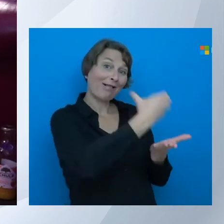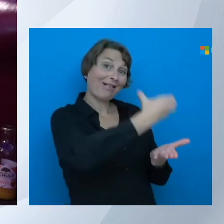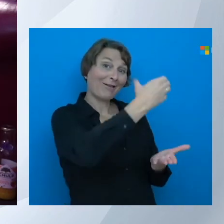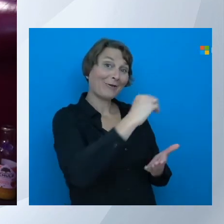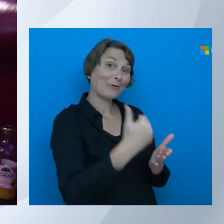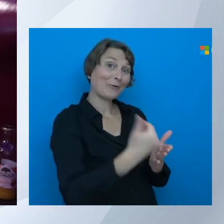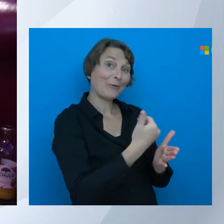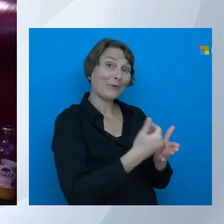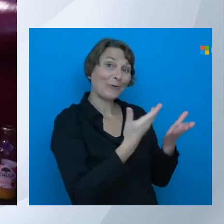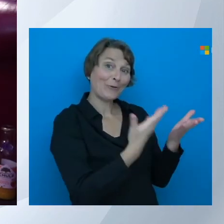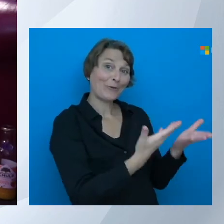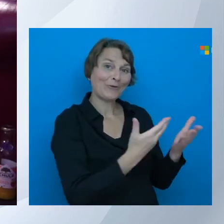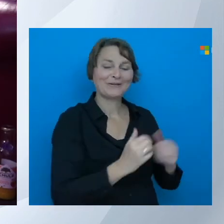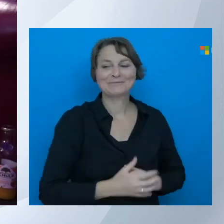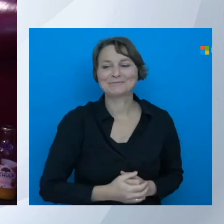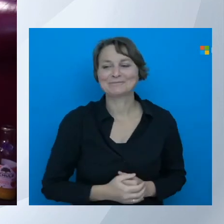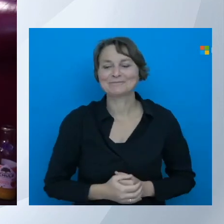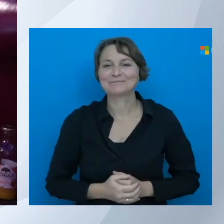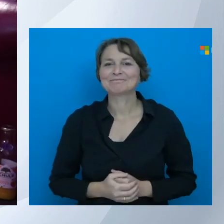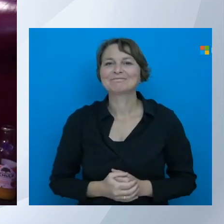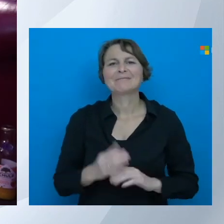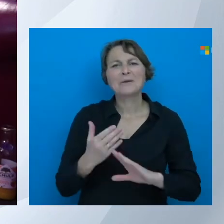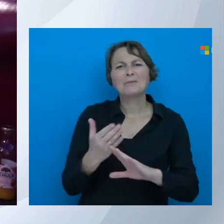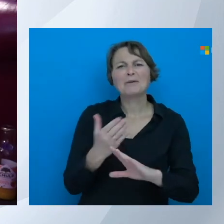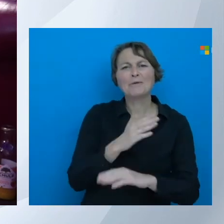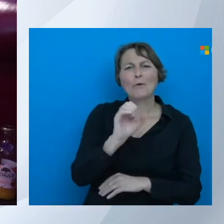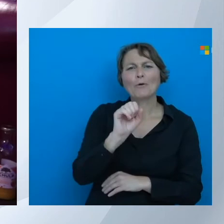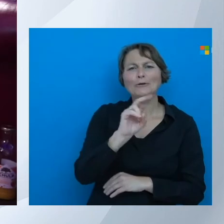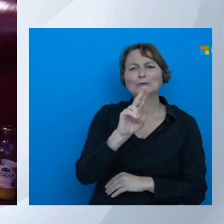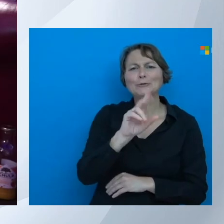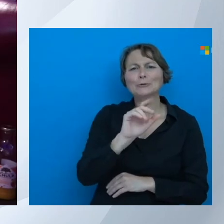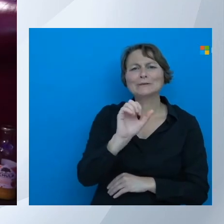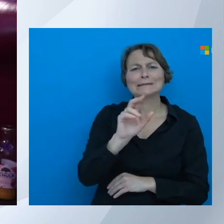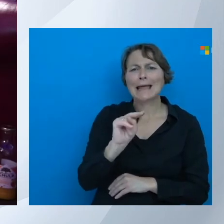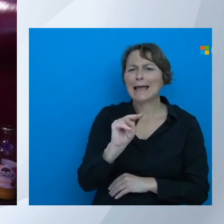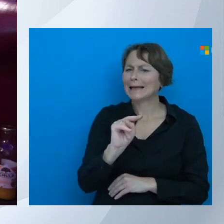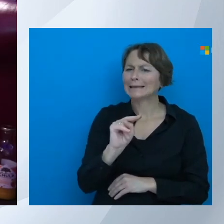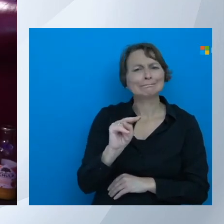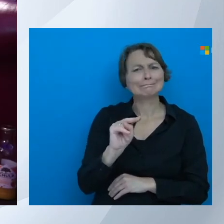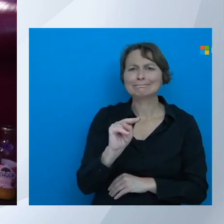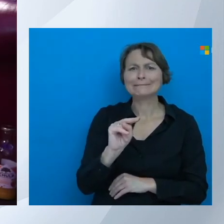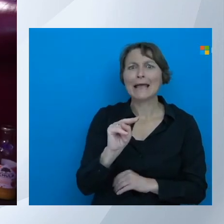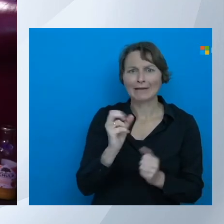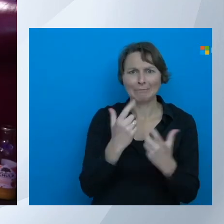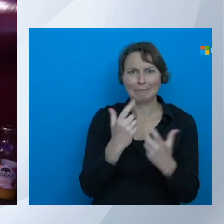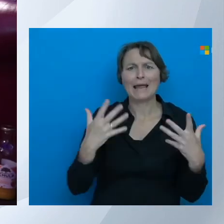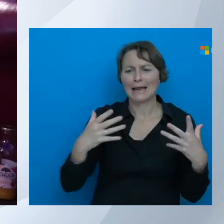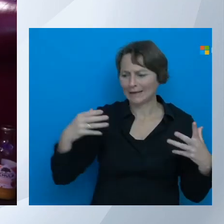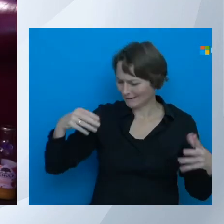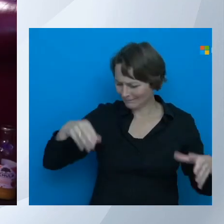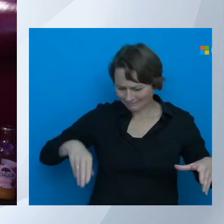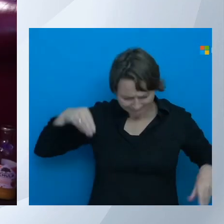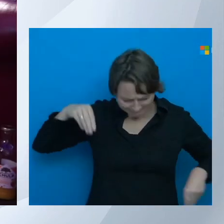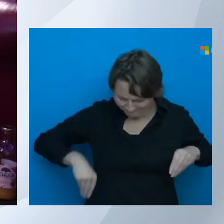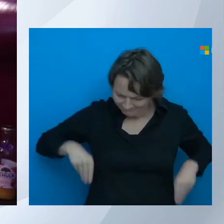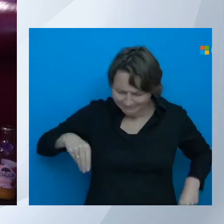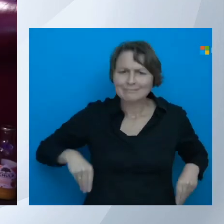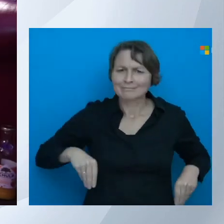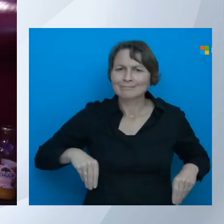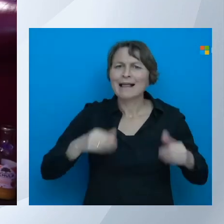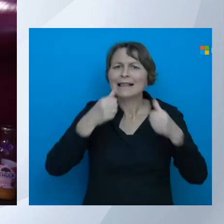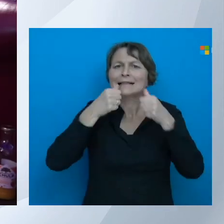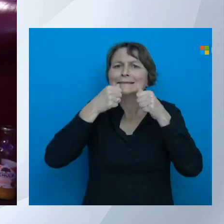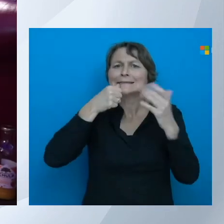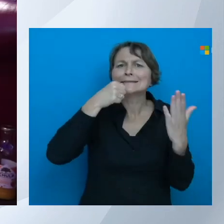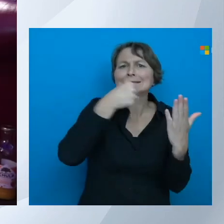and she didn't come empty-handed, so she brought a lot of stickers and other kinds of swag. And I feel like we'll have a lot of people asking